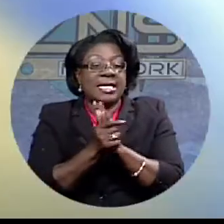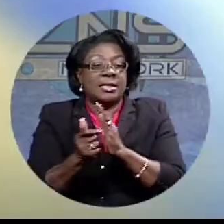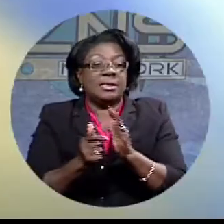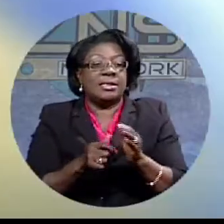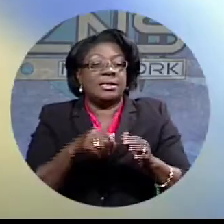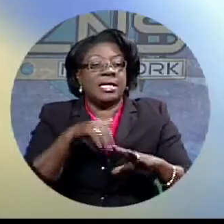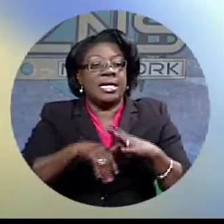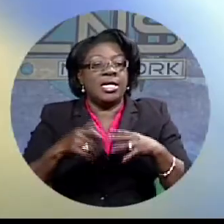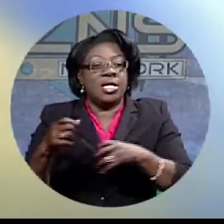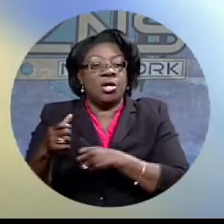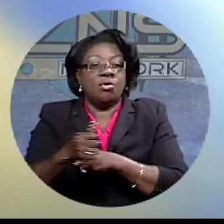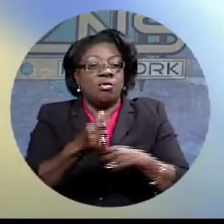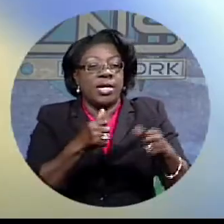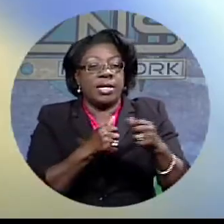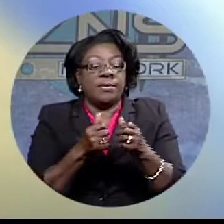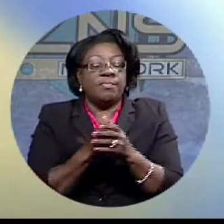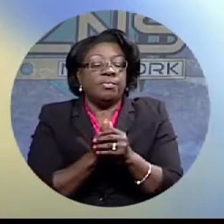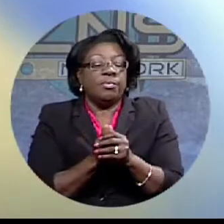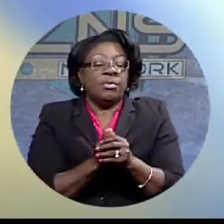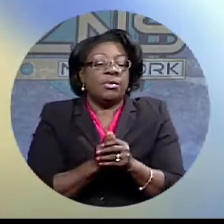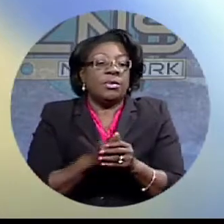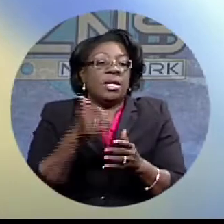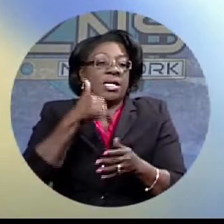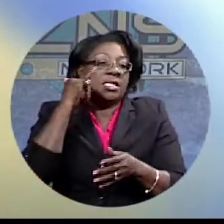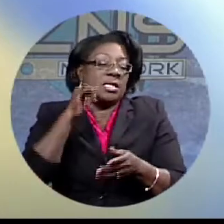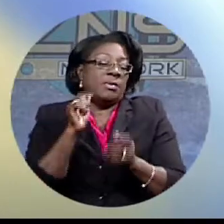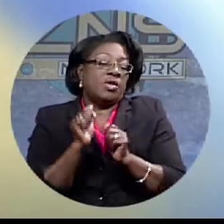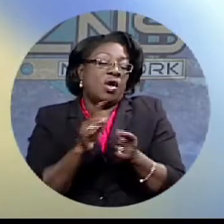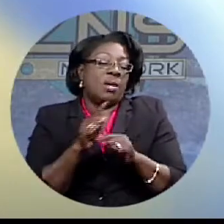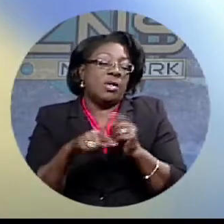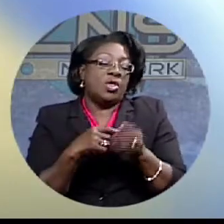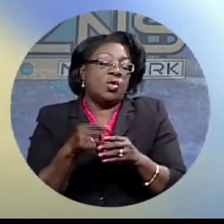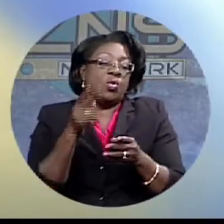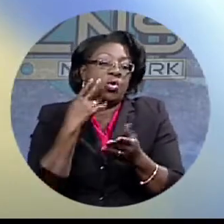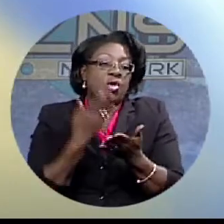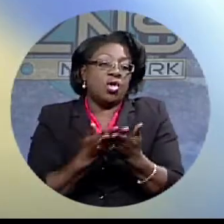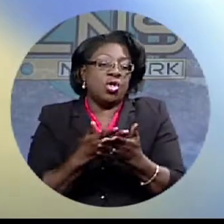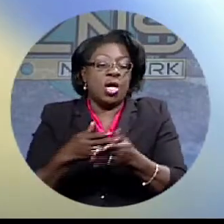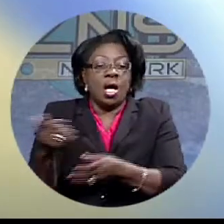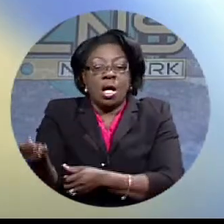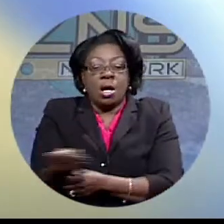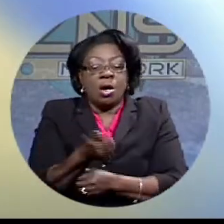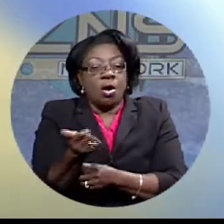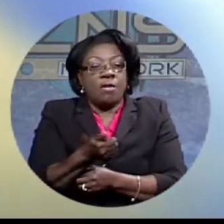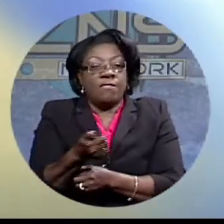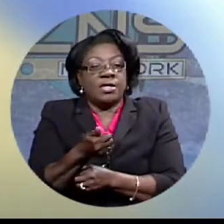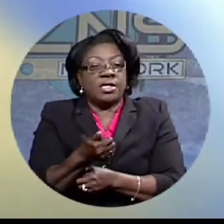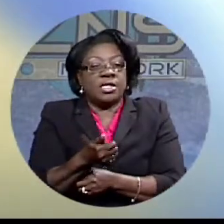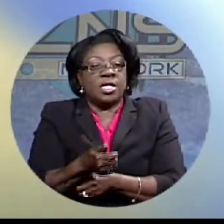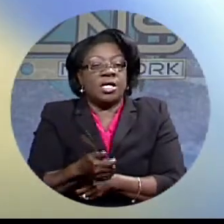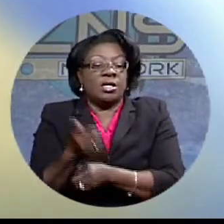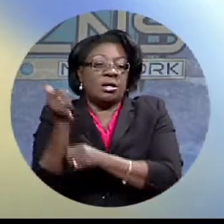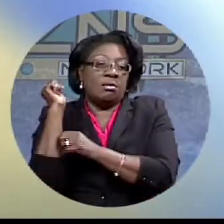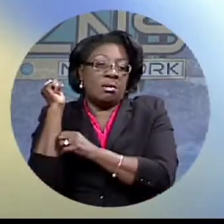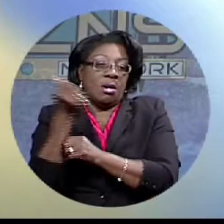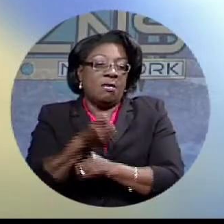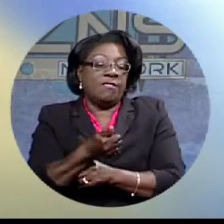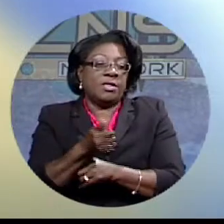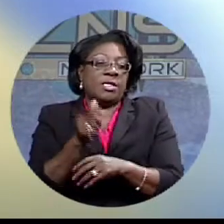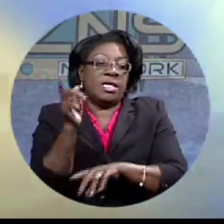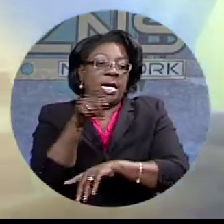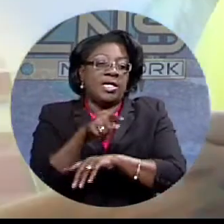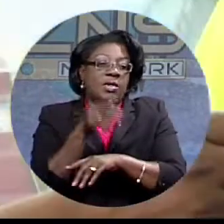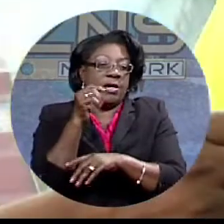it was yesterday when we told you about two promising golfers, Cameron Riley and Ryan Corbell. Well, tonight you will hear from their proud